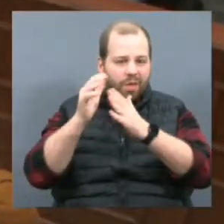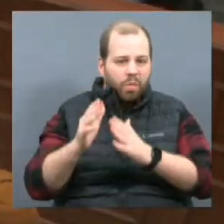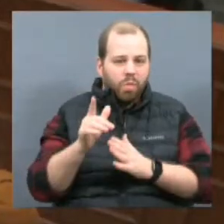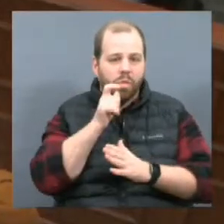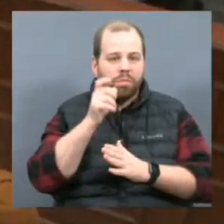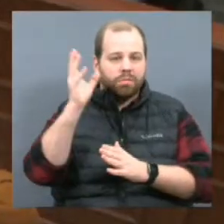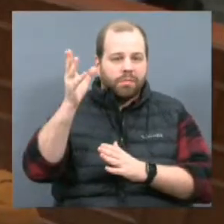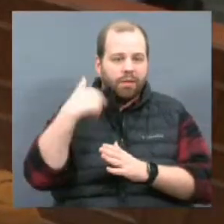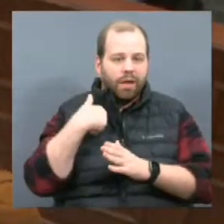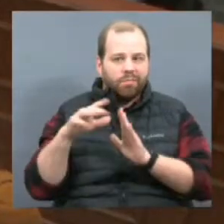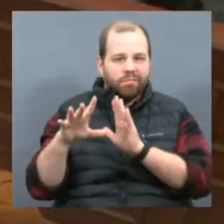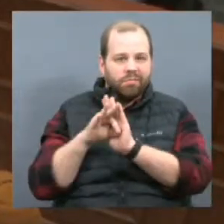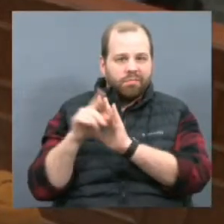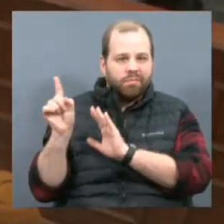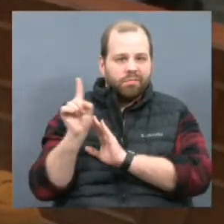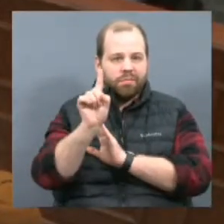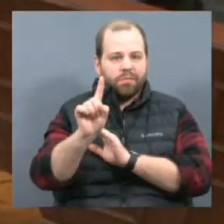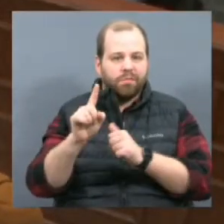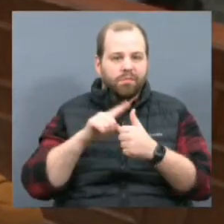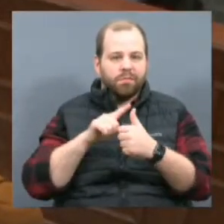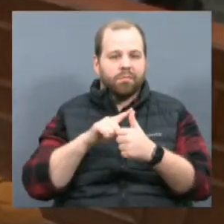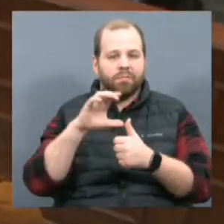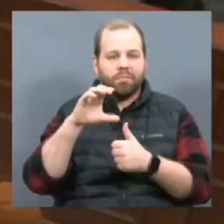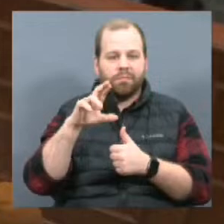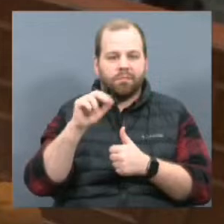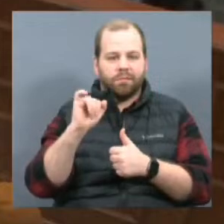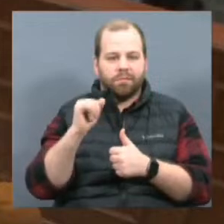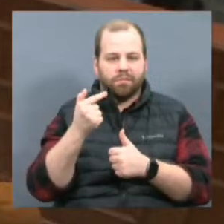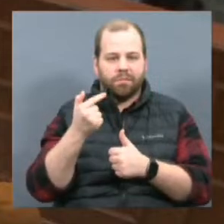as well. So the first card is Craig Berry.